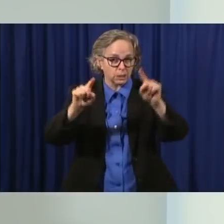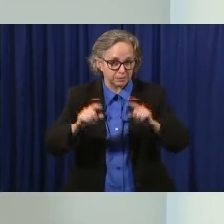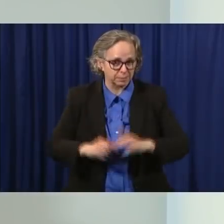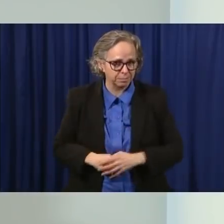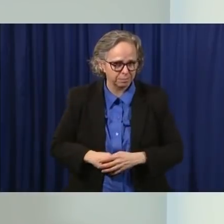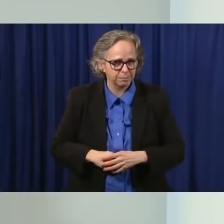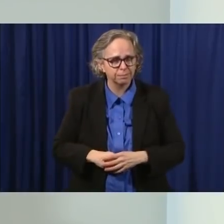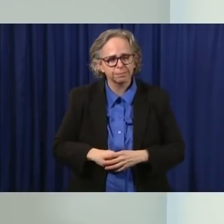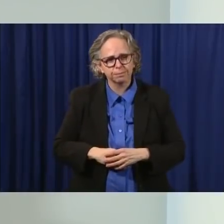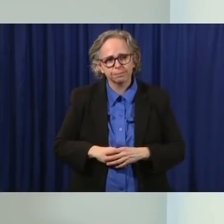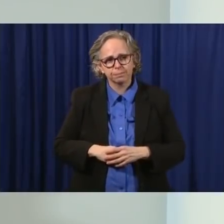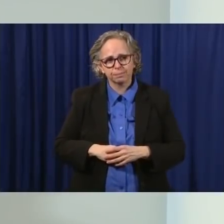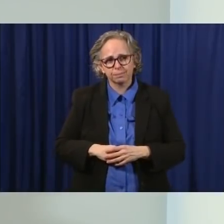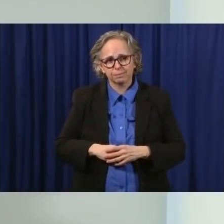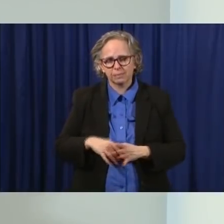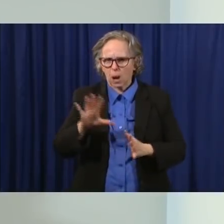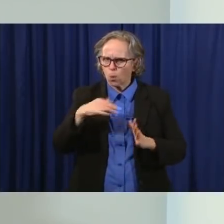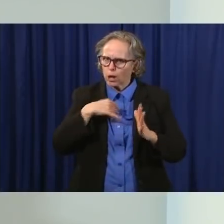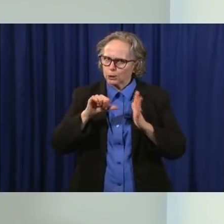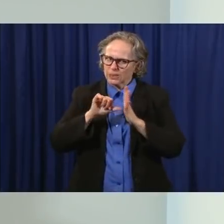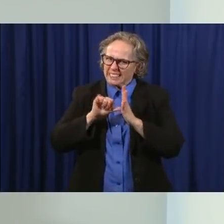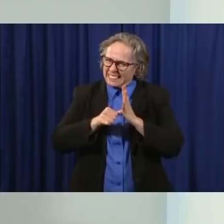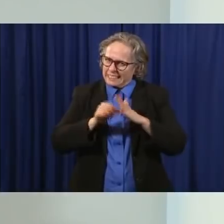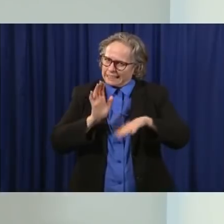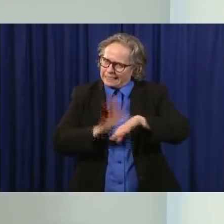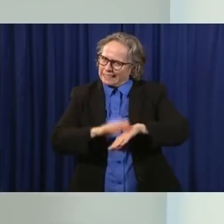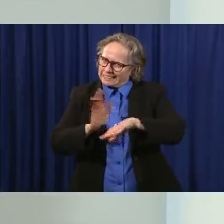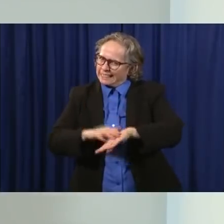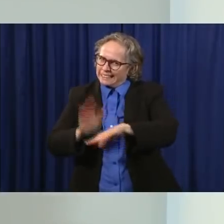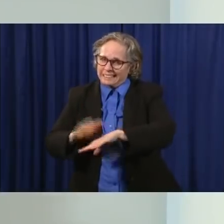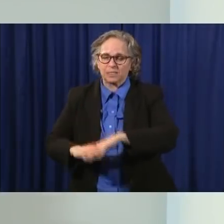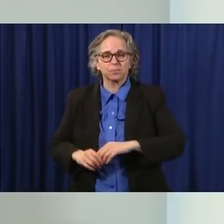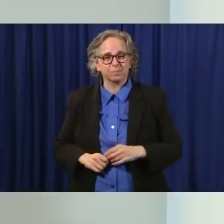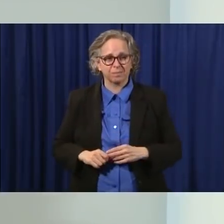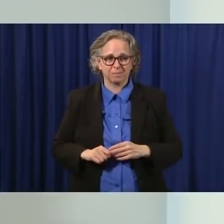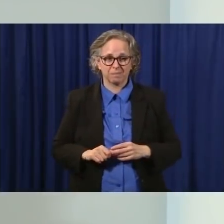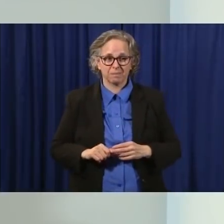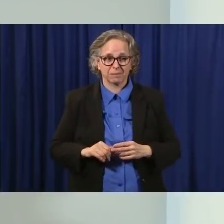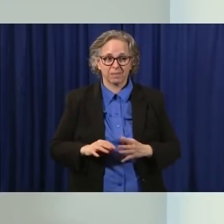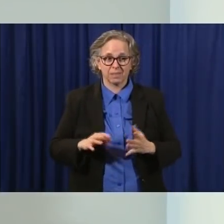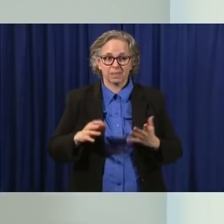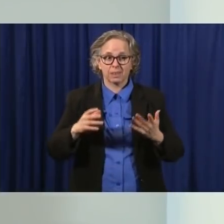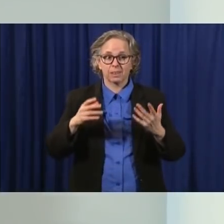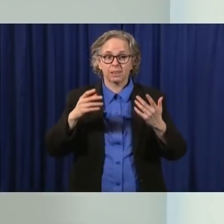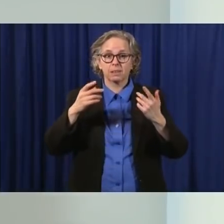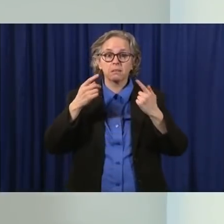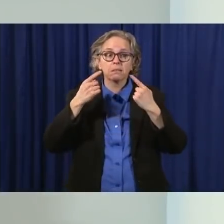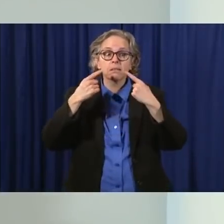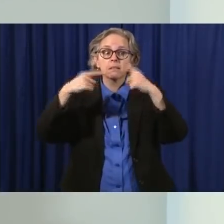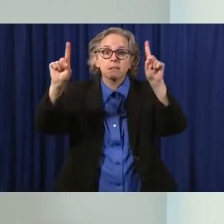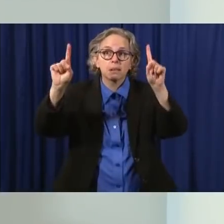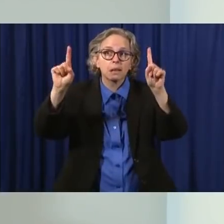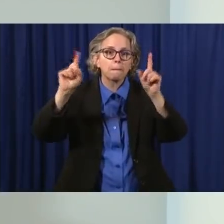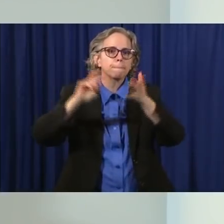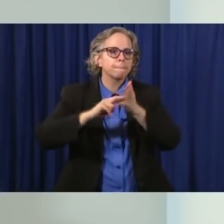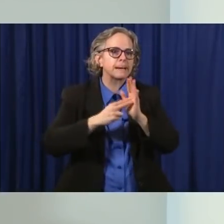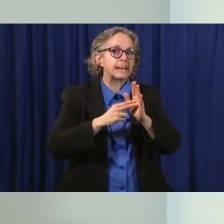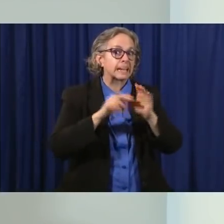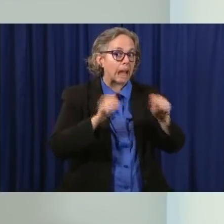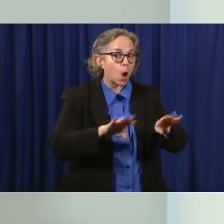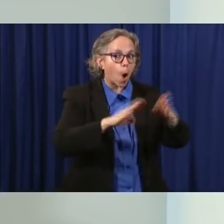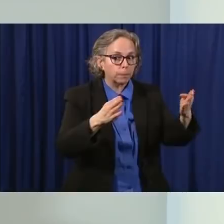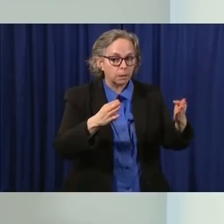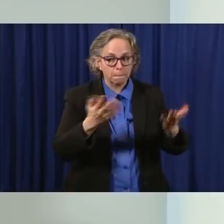emphasize a couple things. This means that in these announcements that they may open. Doesn't mean that they will open. You need